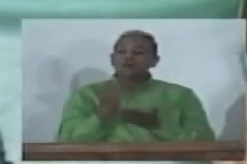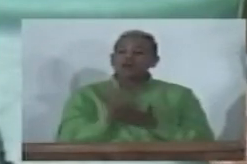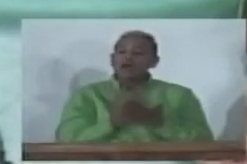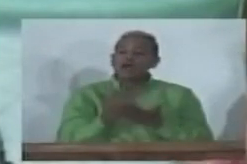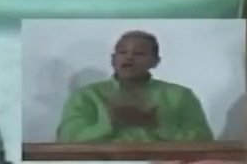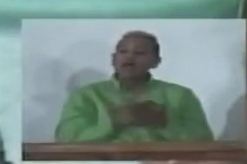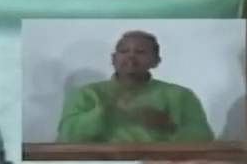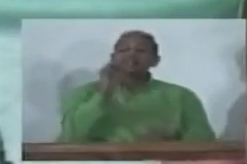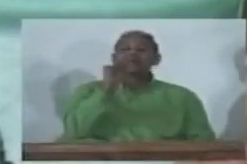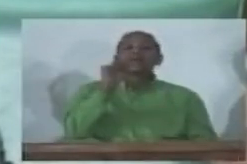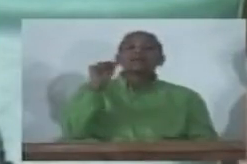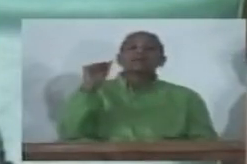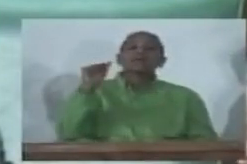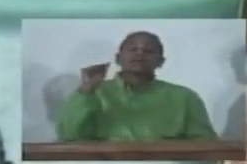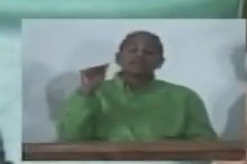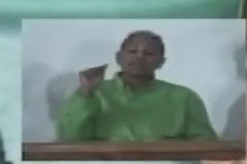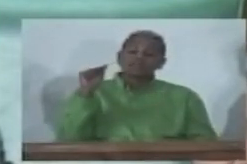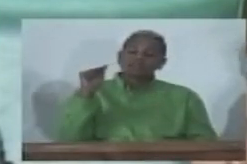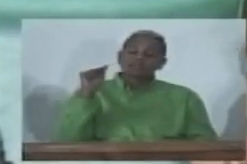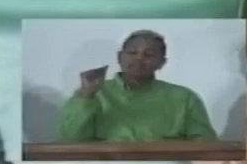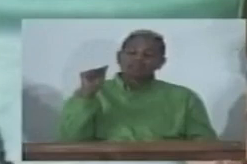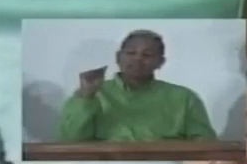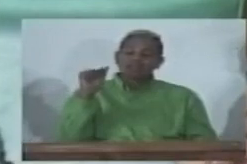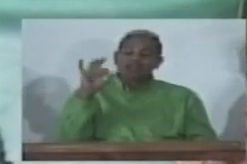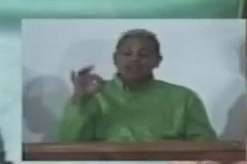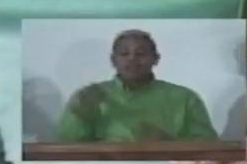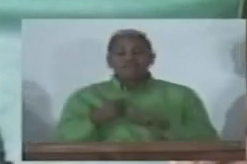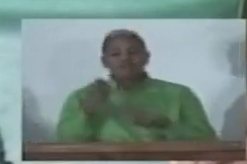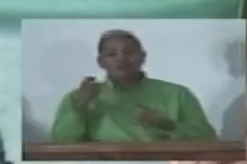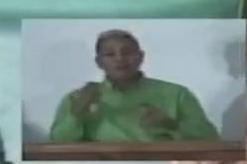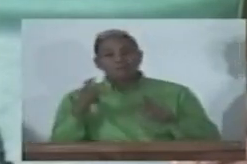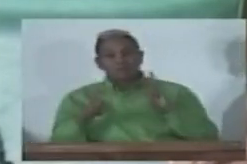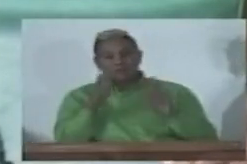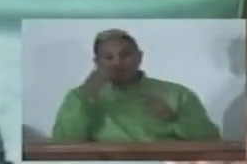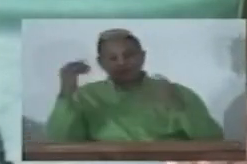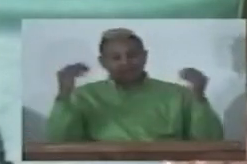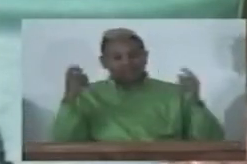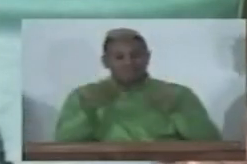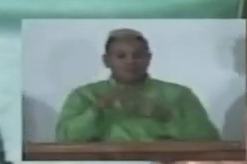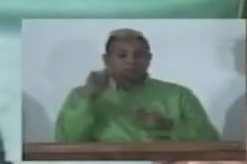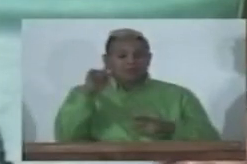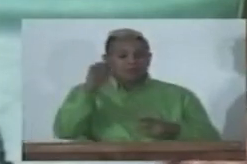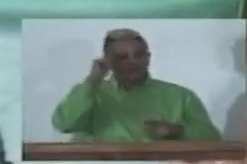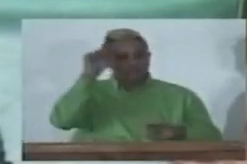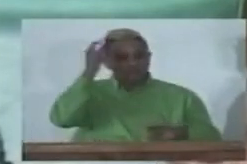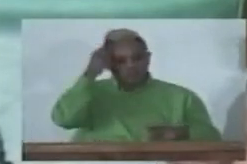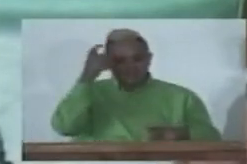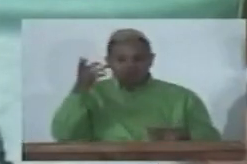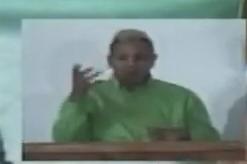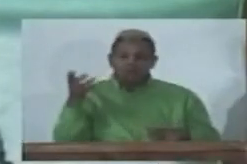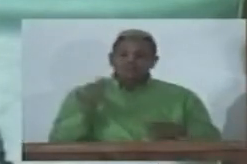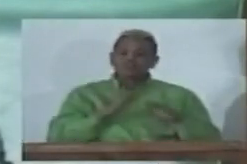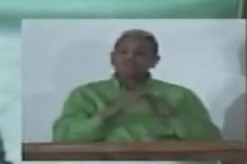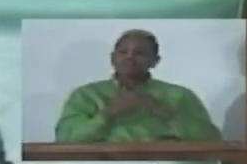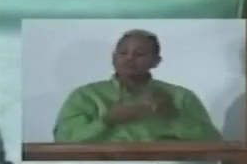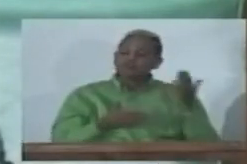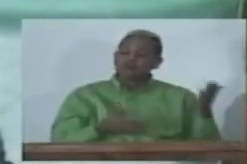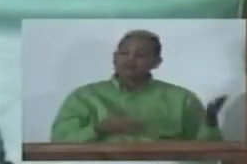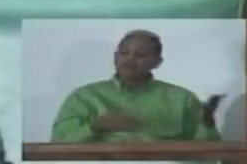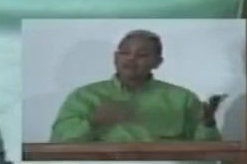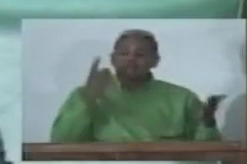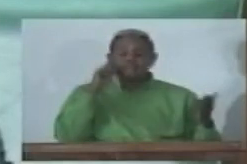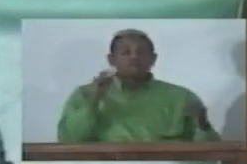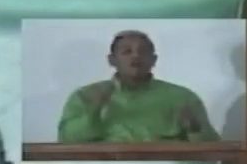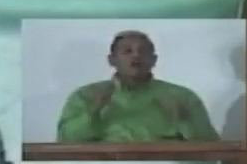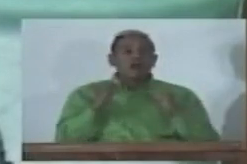the AIF from passengers departing from the airport on behalf of the government of Jamaica for the